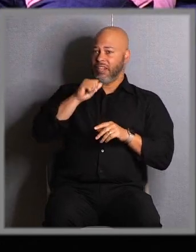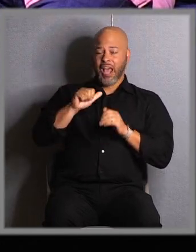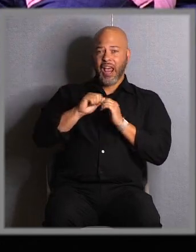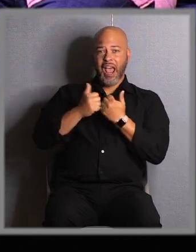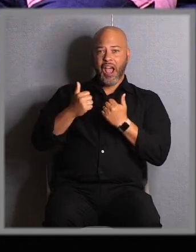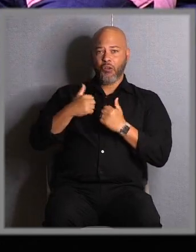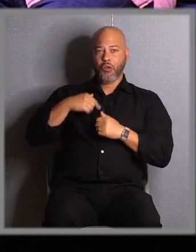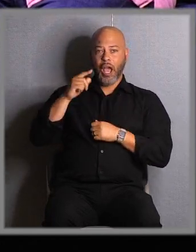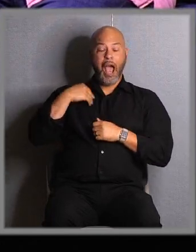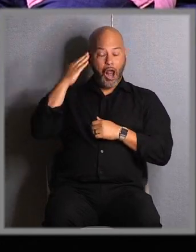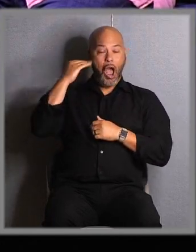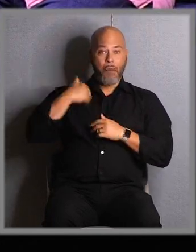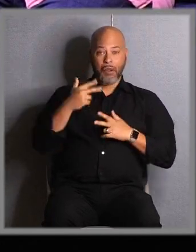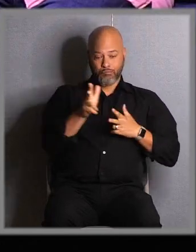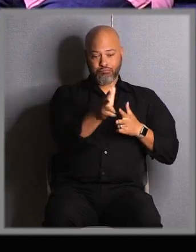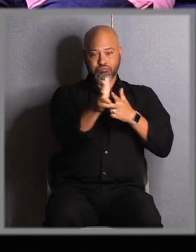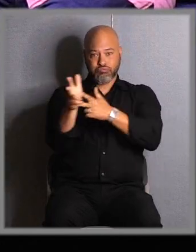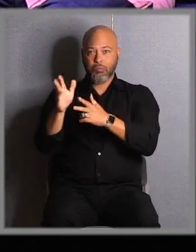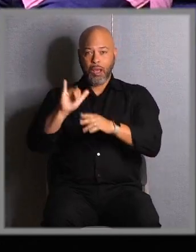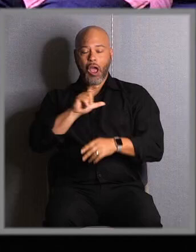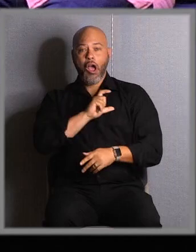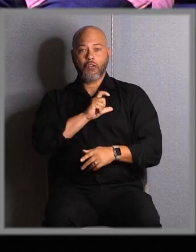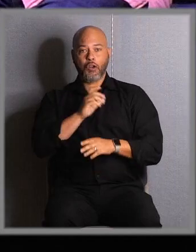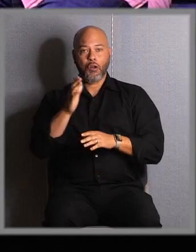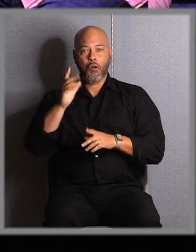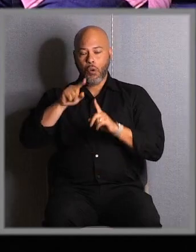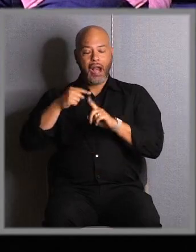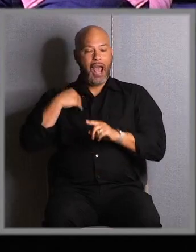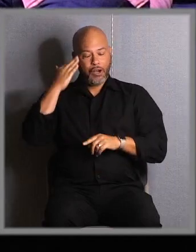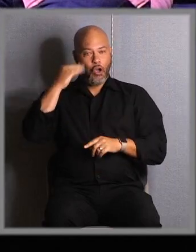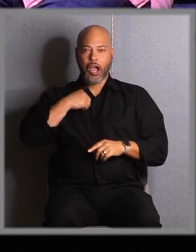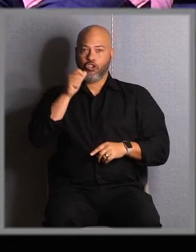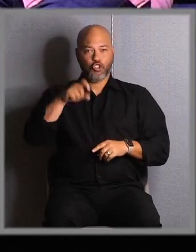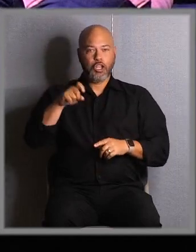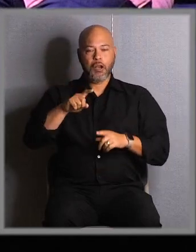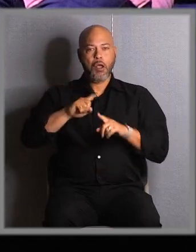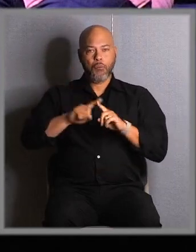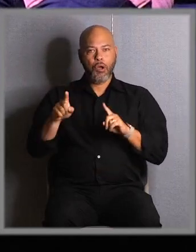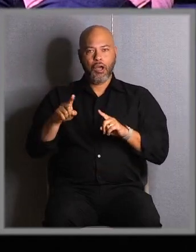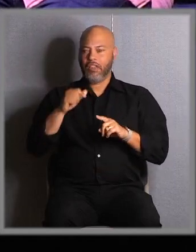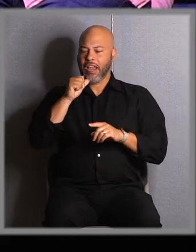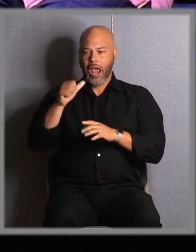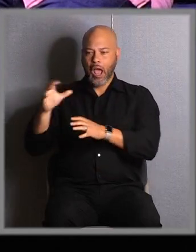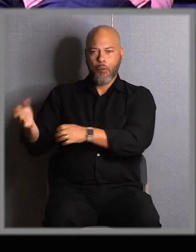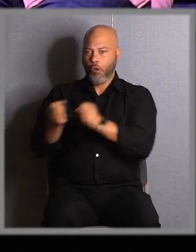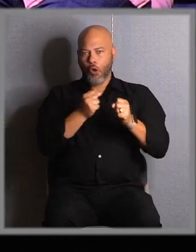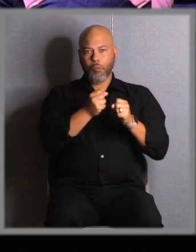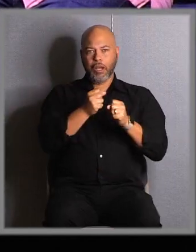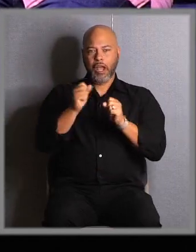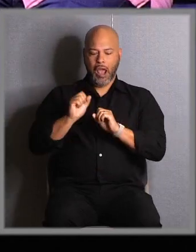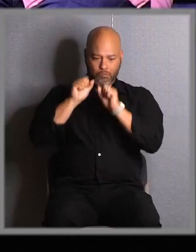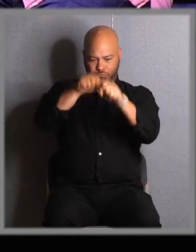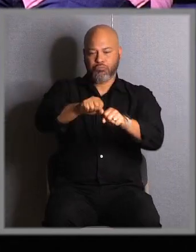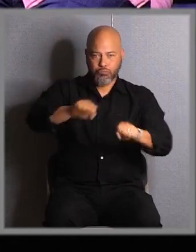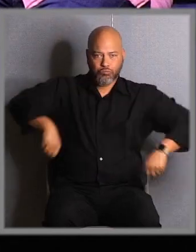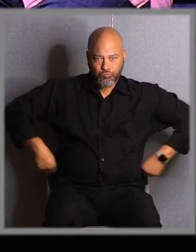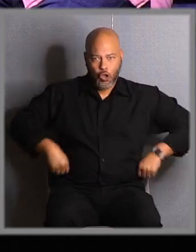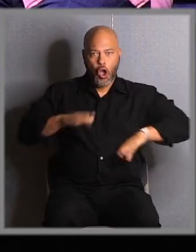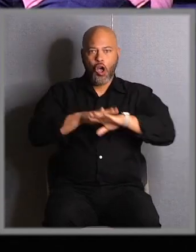Now, I've been pulled over before when I didn't think I should have been pulled over. But they didn't pull me out of the car and throw me on the hood of the car. I mean,